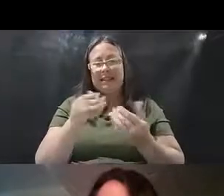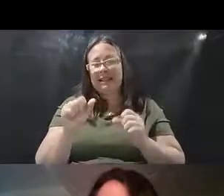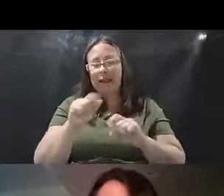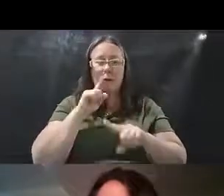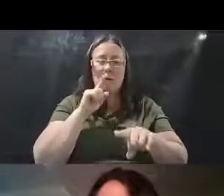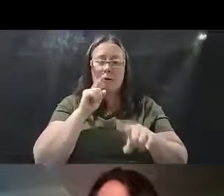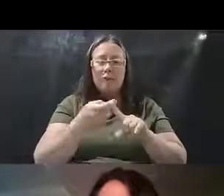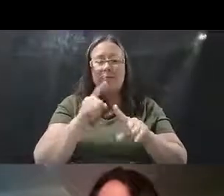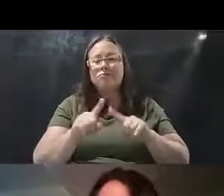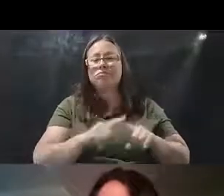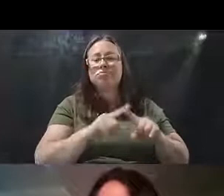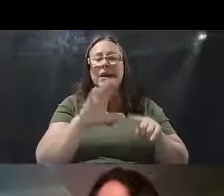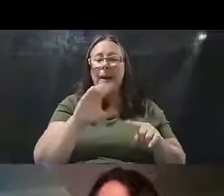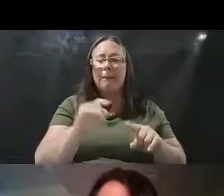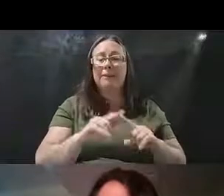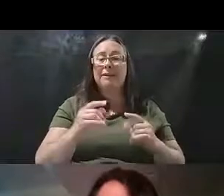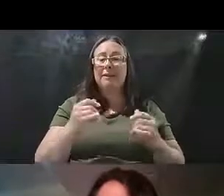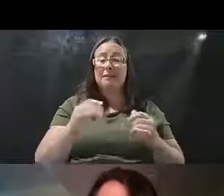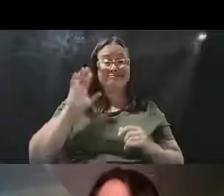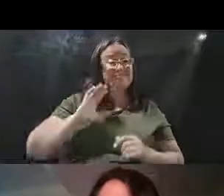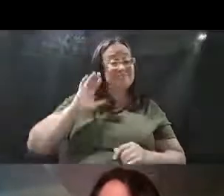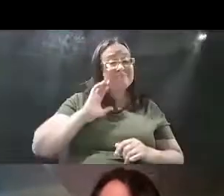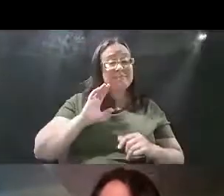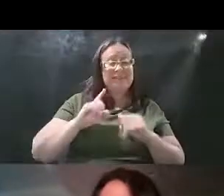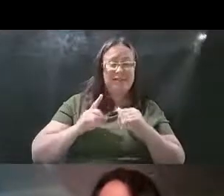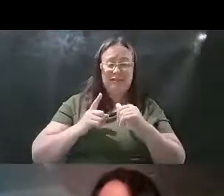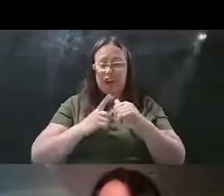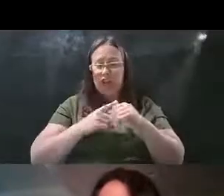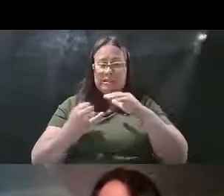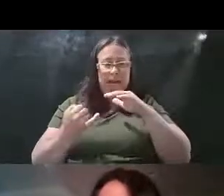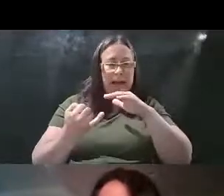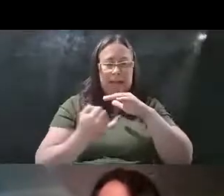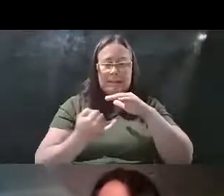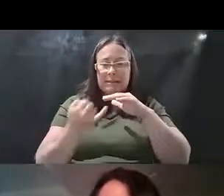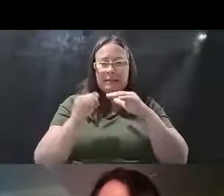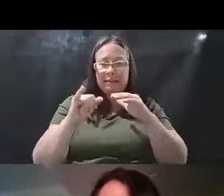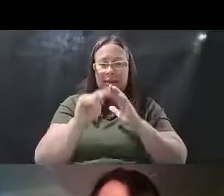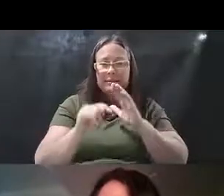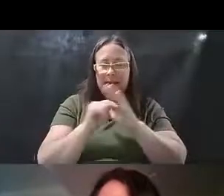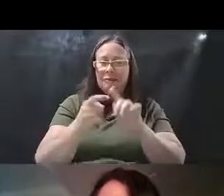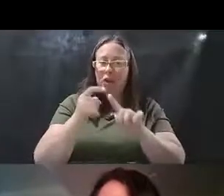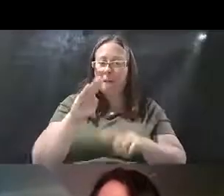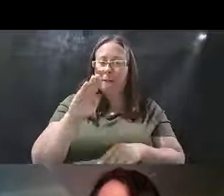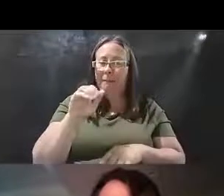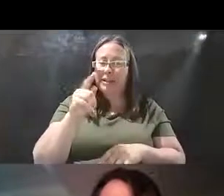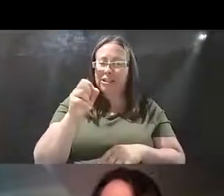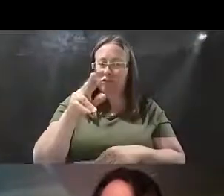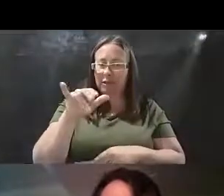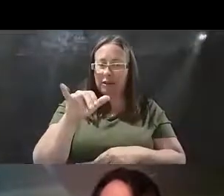companies, were first being isolated from bacteria.